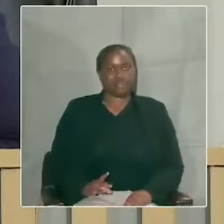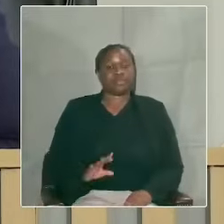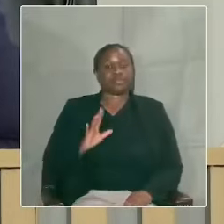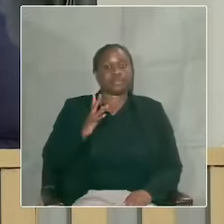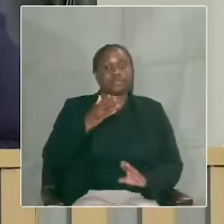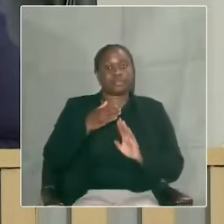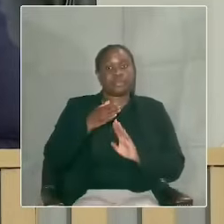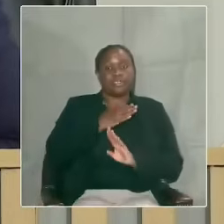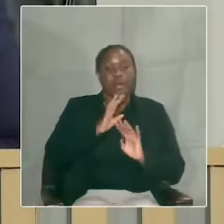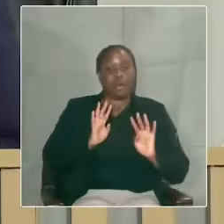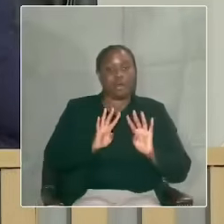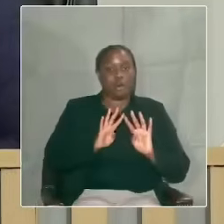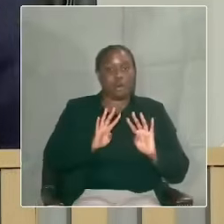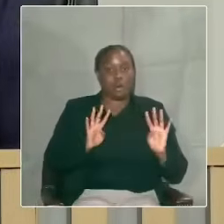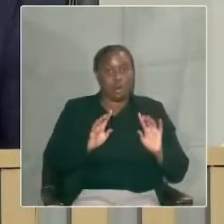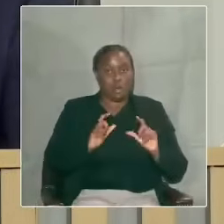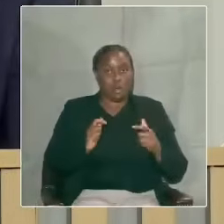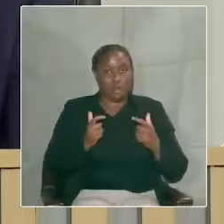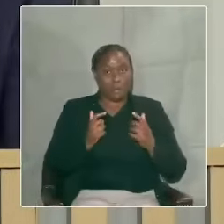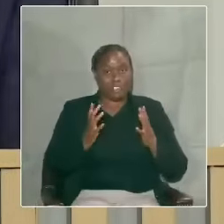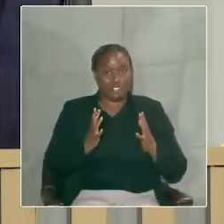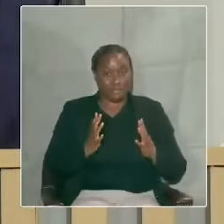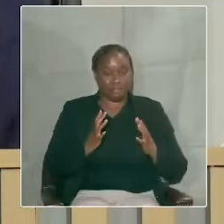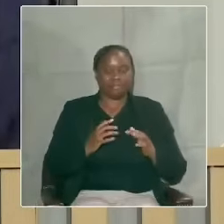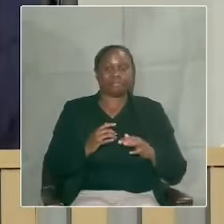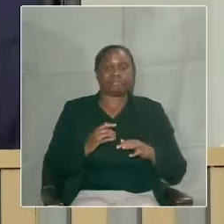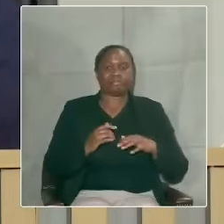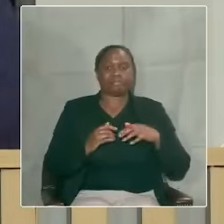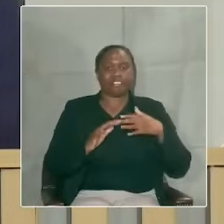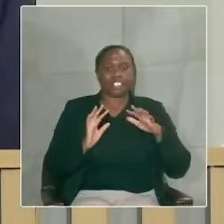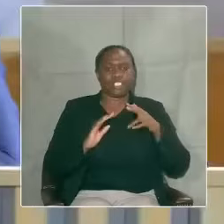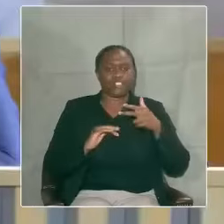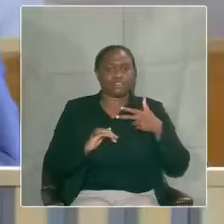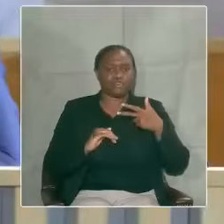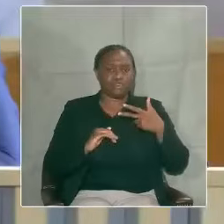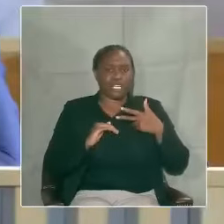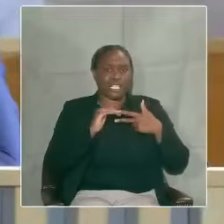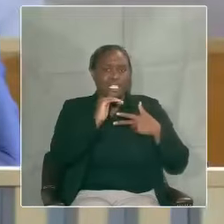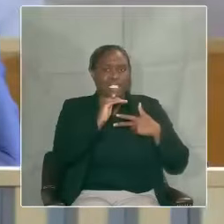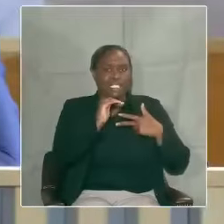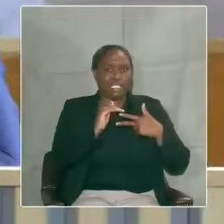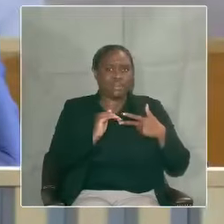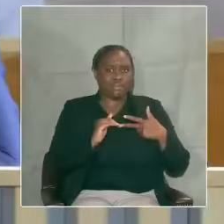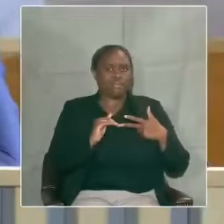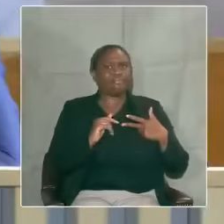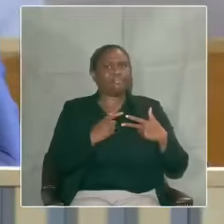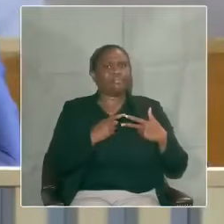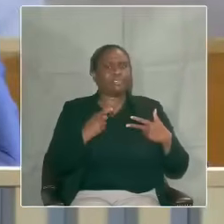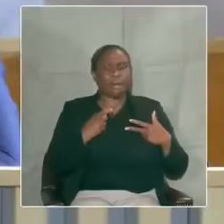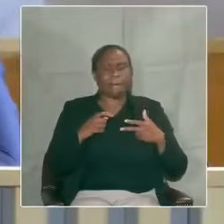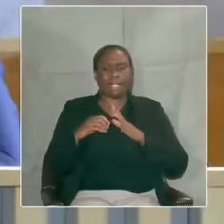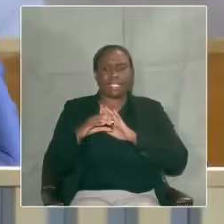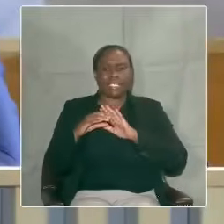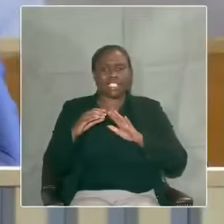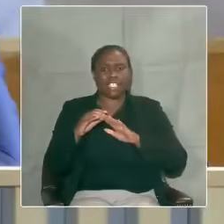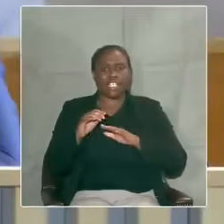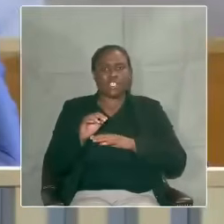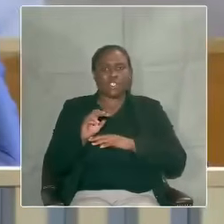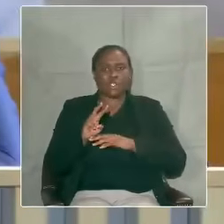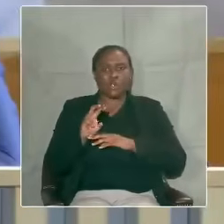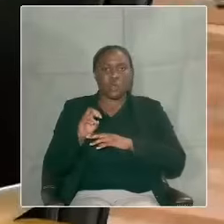the commissioners, the three components that emanate from Section 2072,